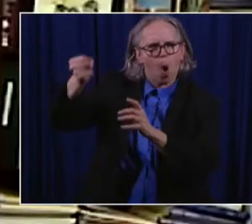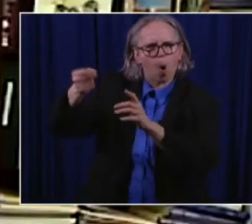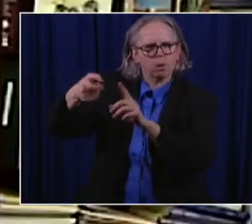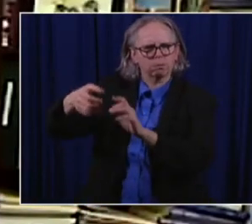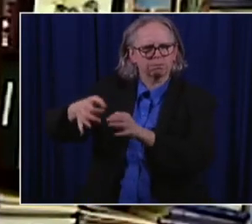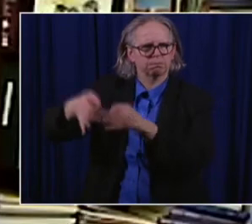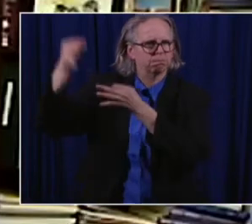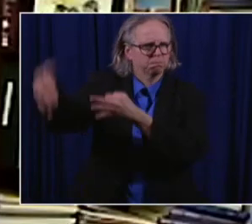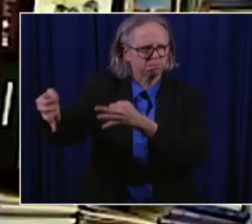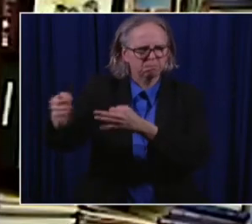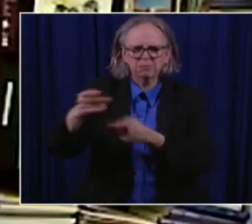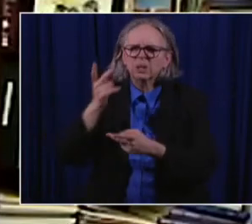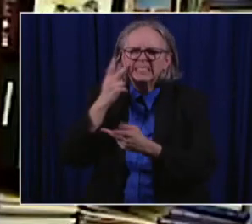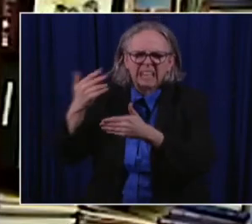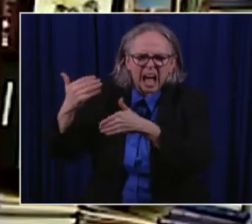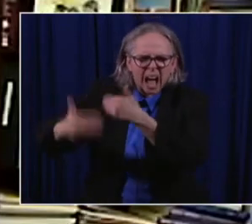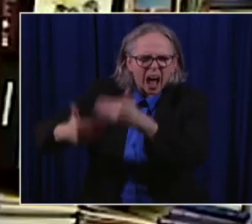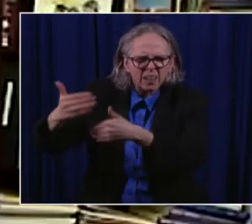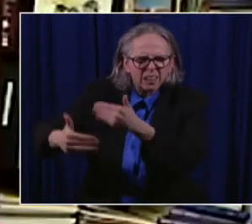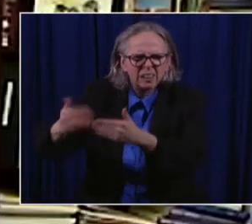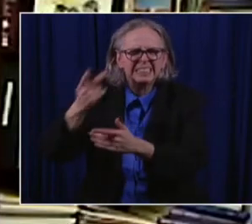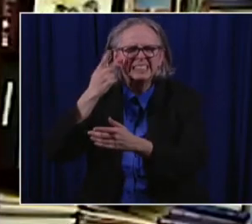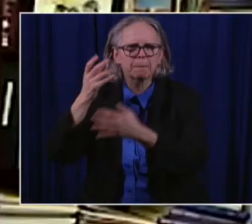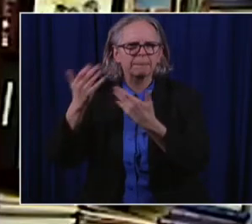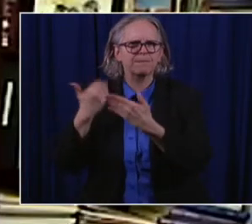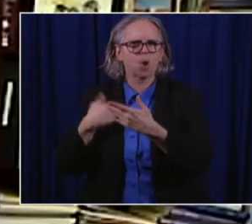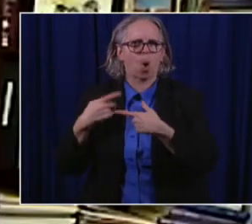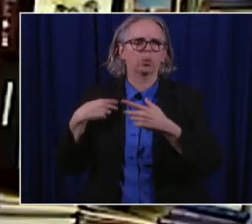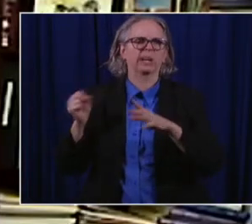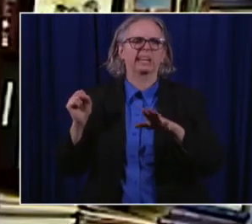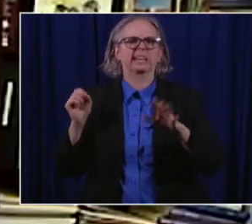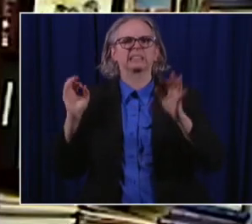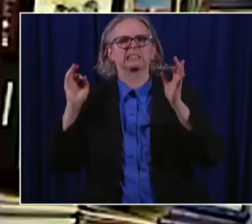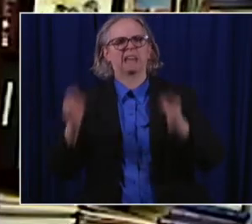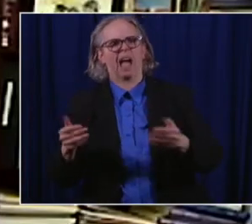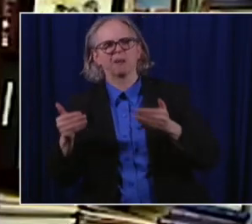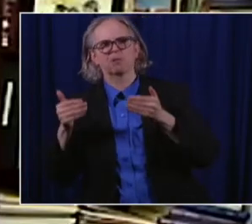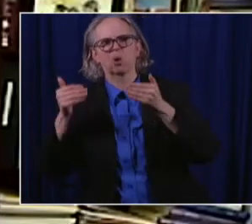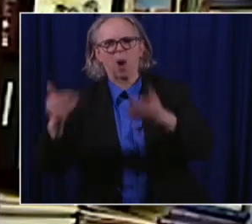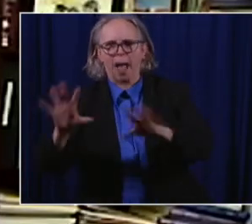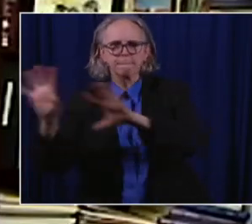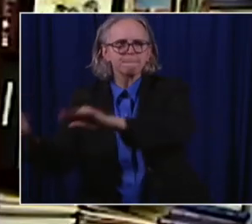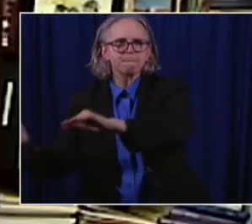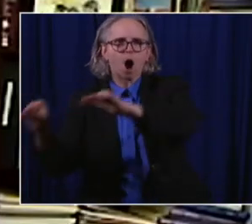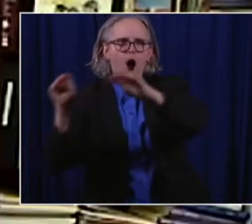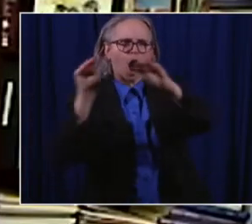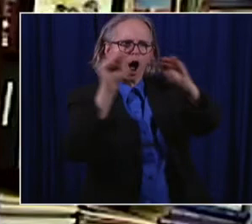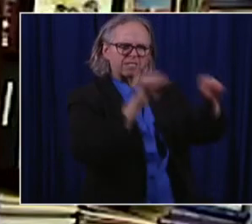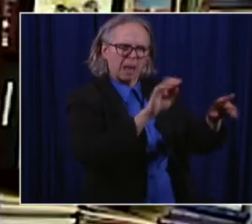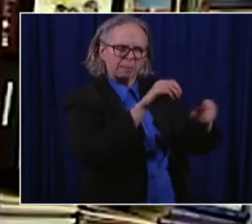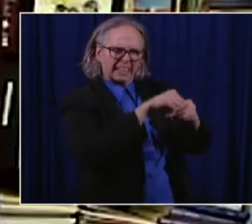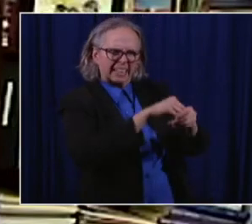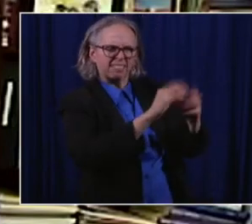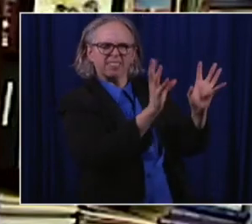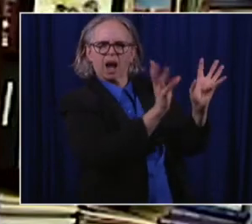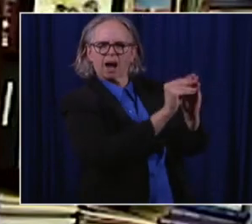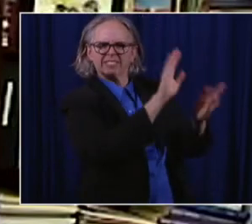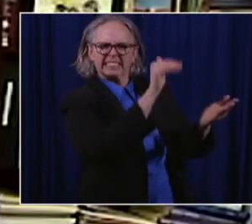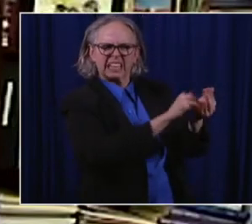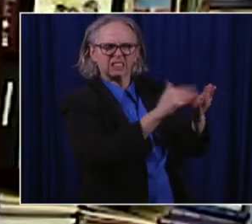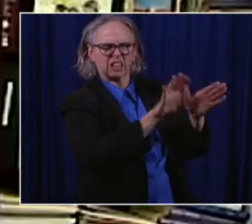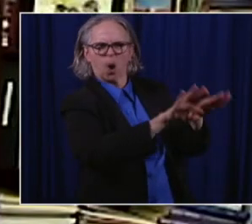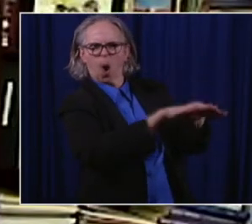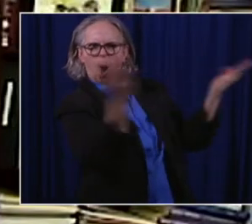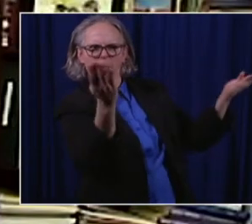able to justify, frankly, moving to a convention center where we would have COVID